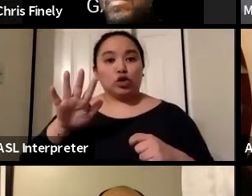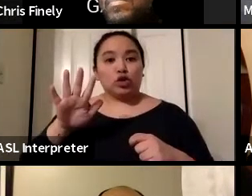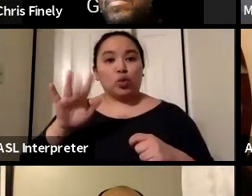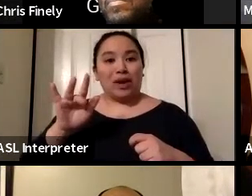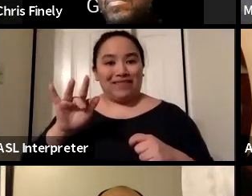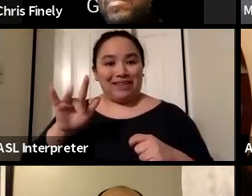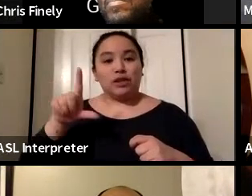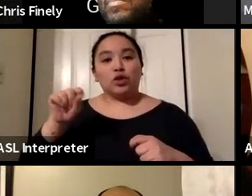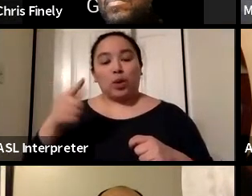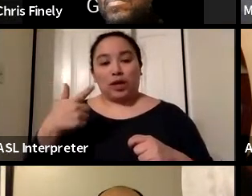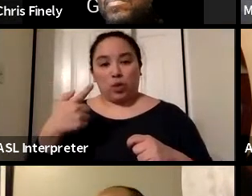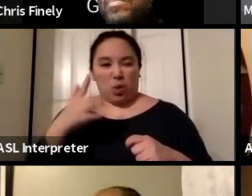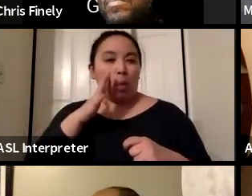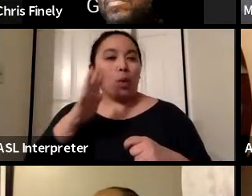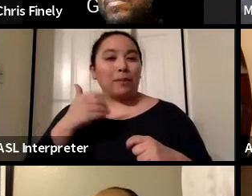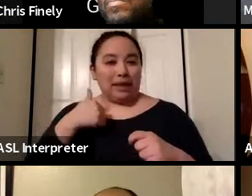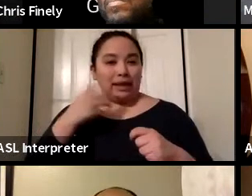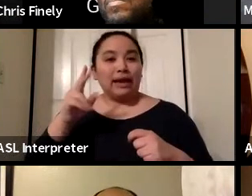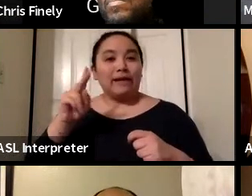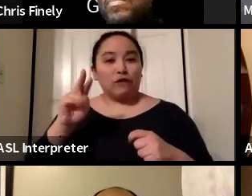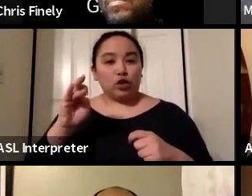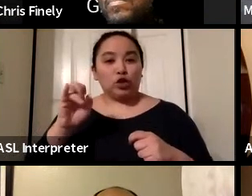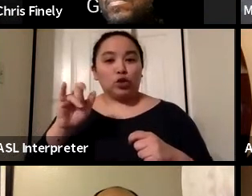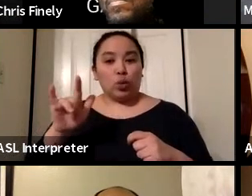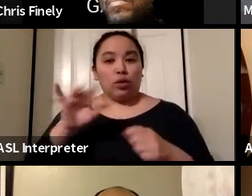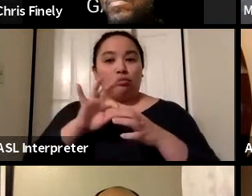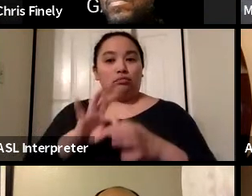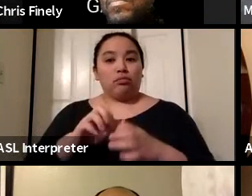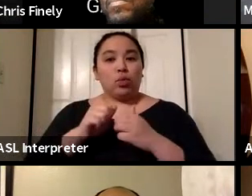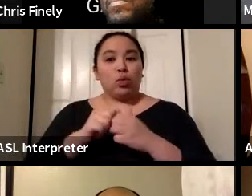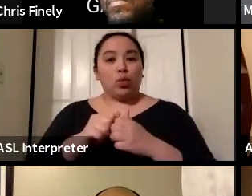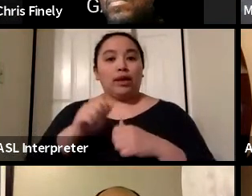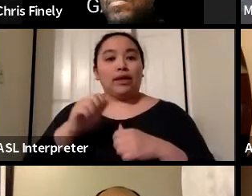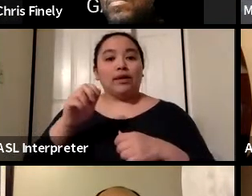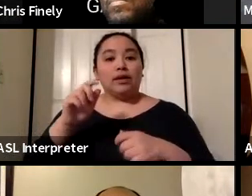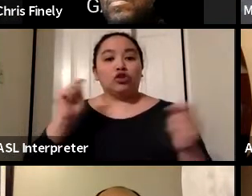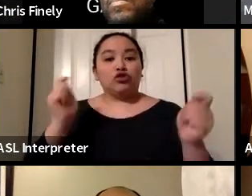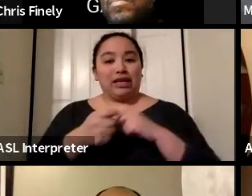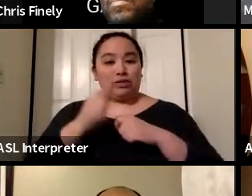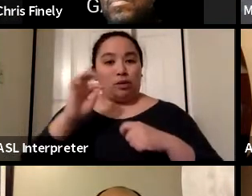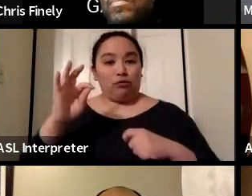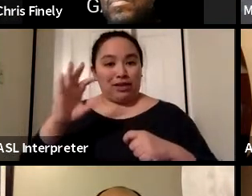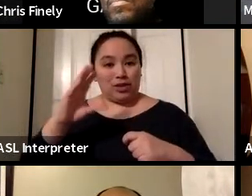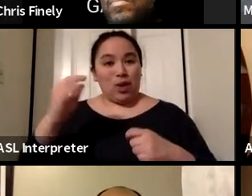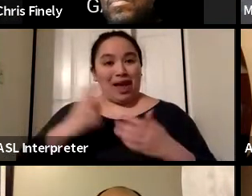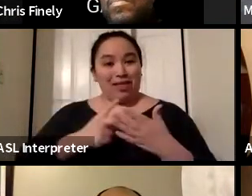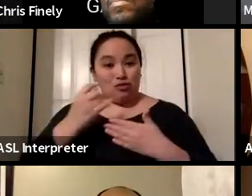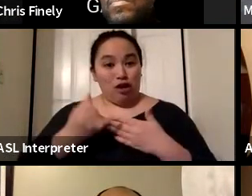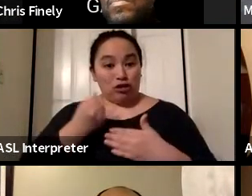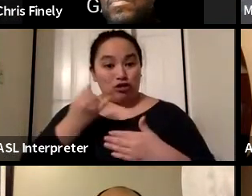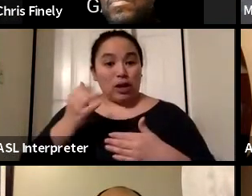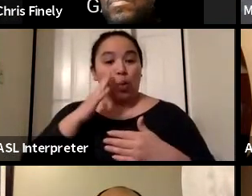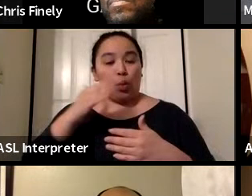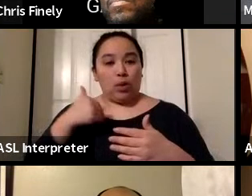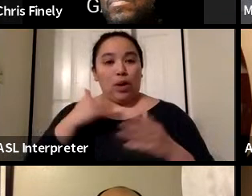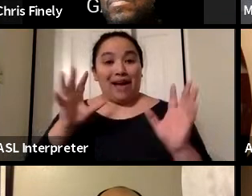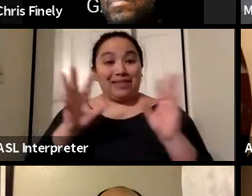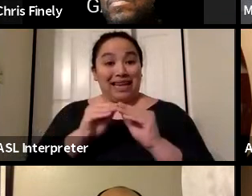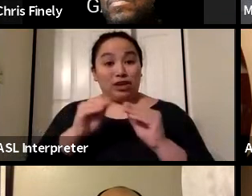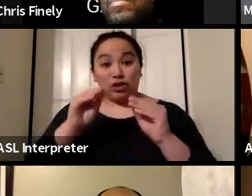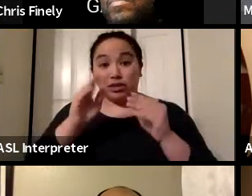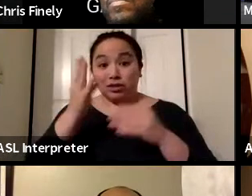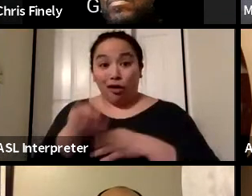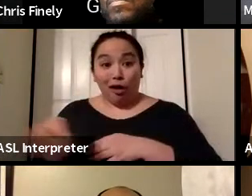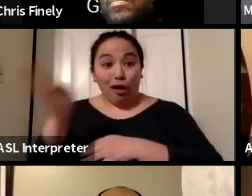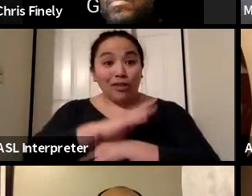will be a virtual conference on topics that relate to Transform Fresno and its projects. We will be having sessions throughout the day